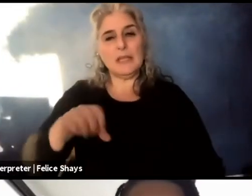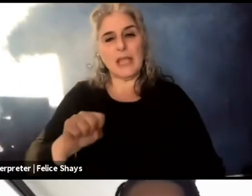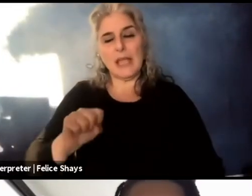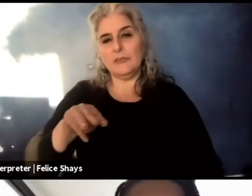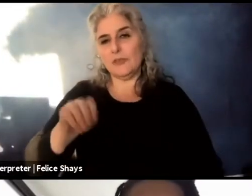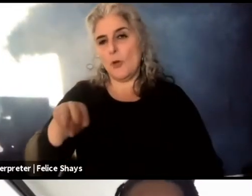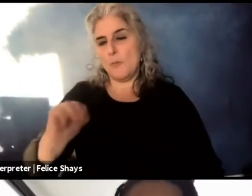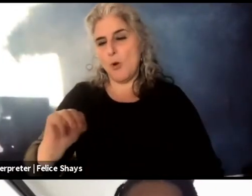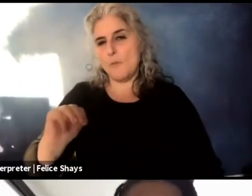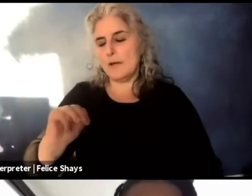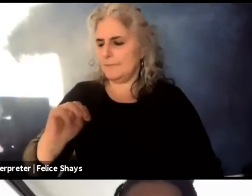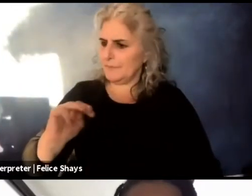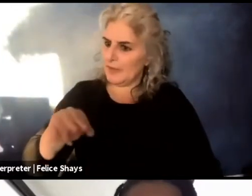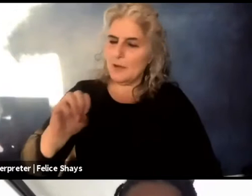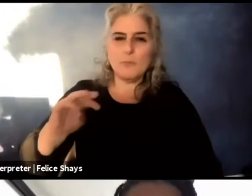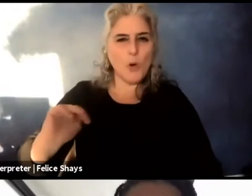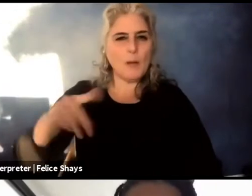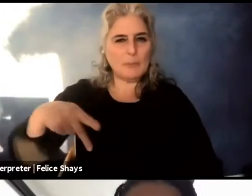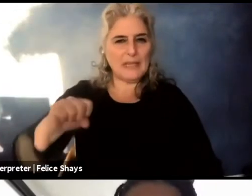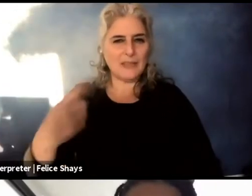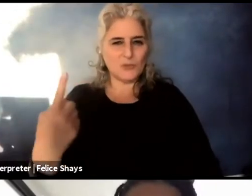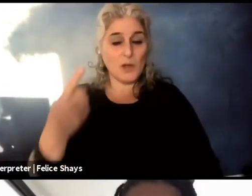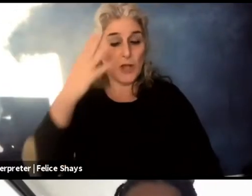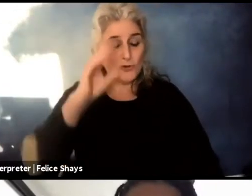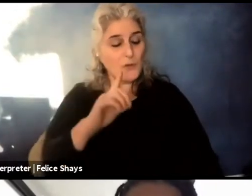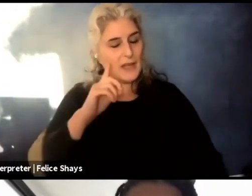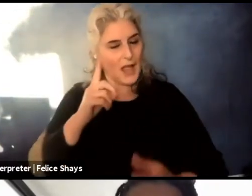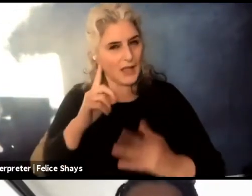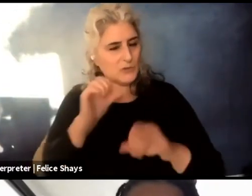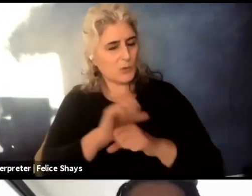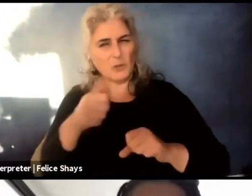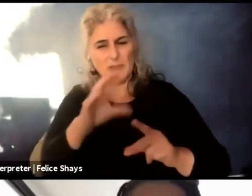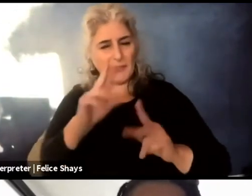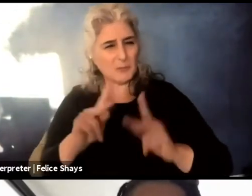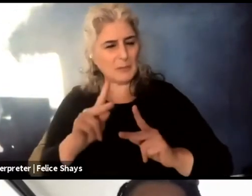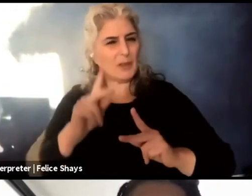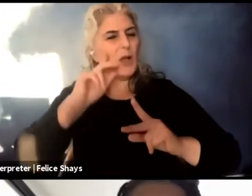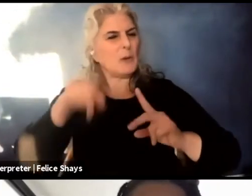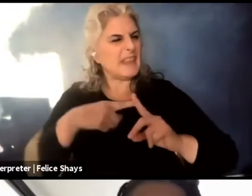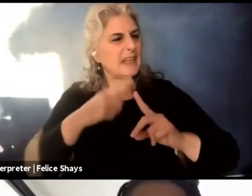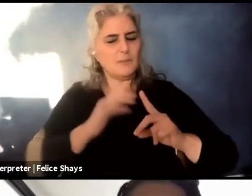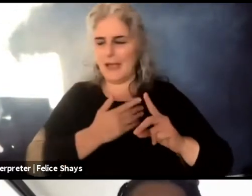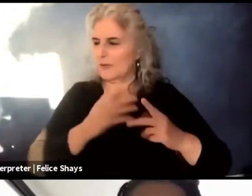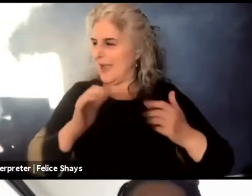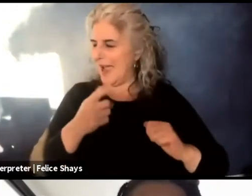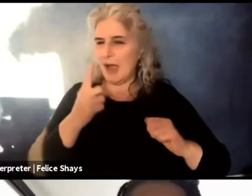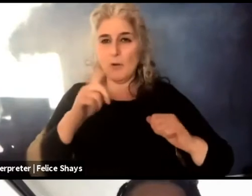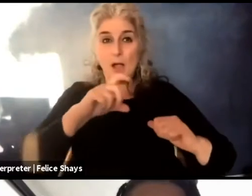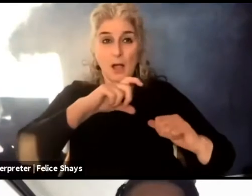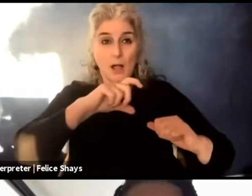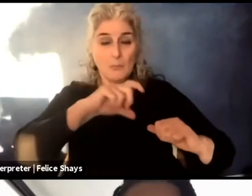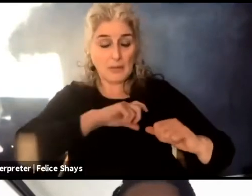you know, we called our event spaces, and we were really thinking about like, okay, brick and mortar spaces, how the policing